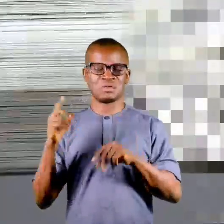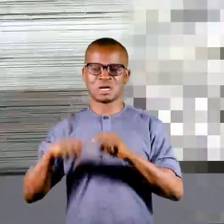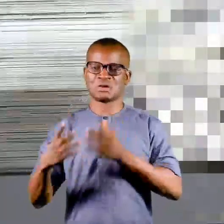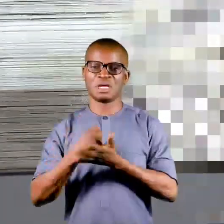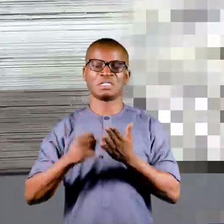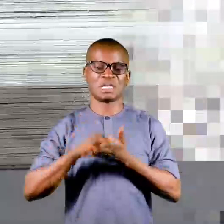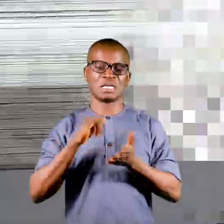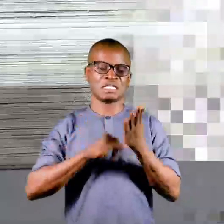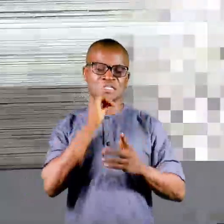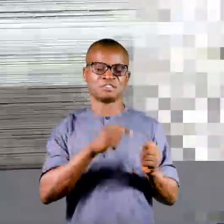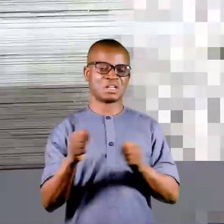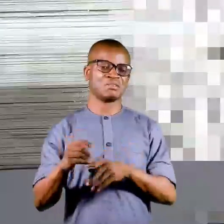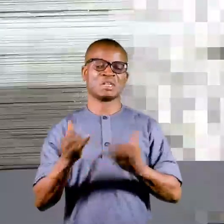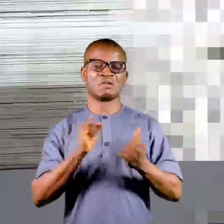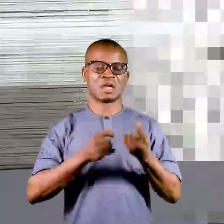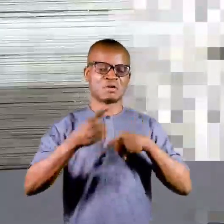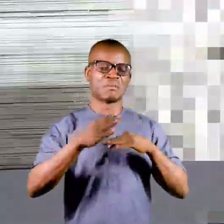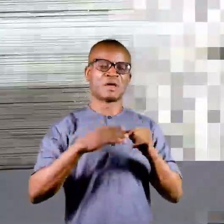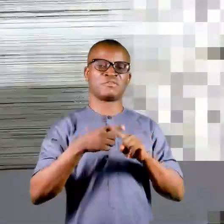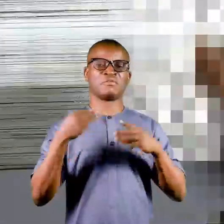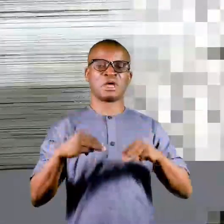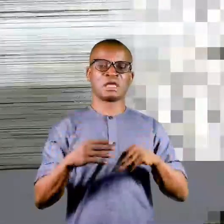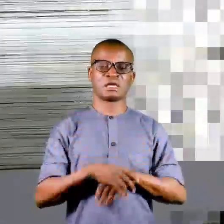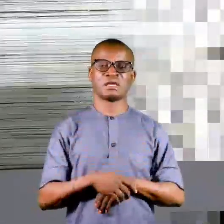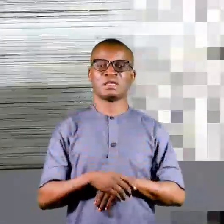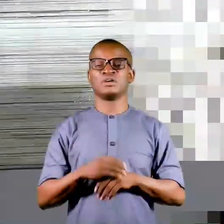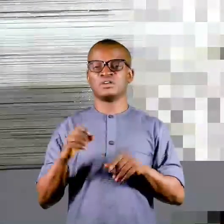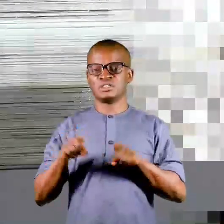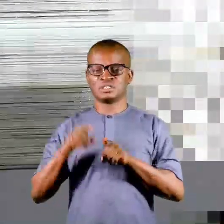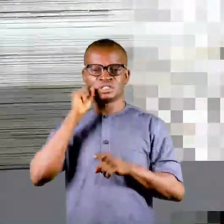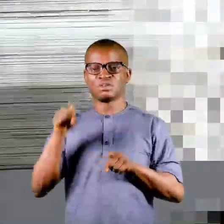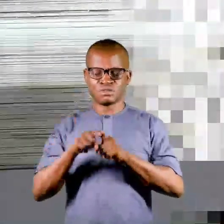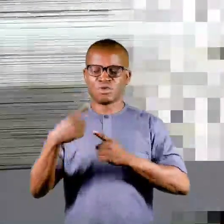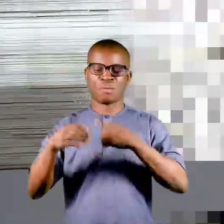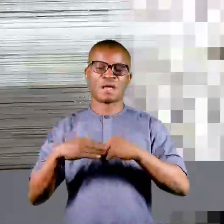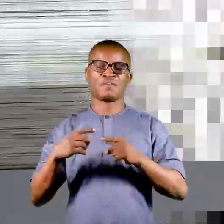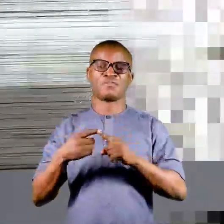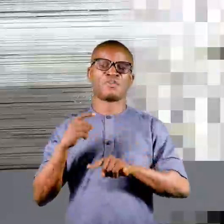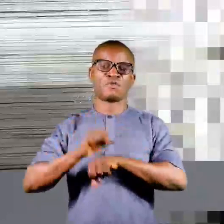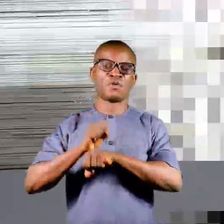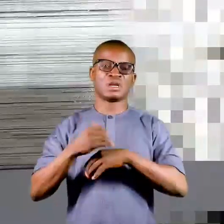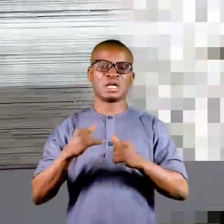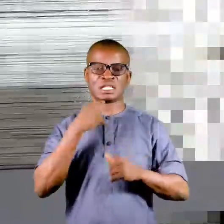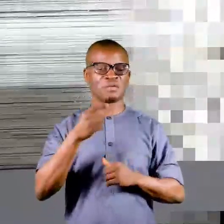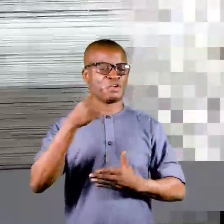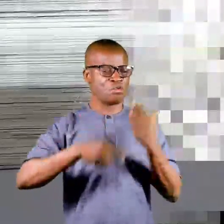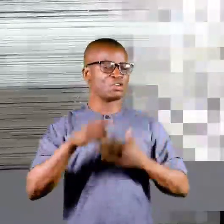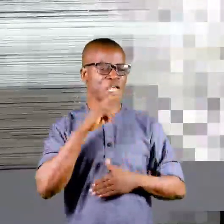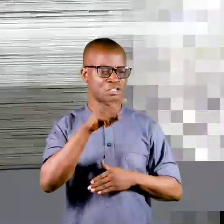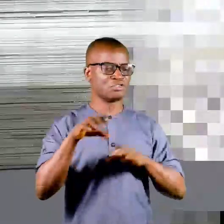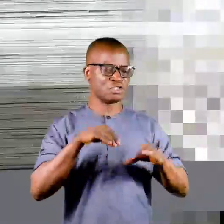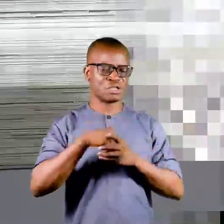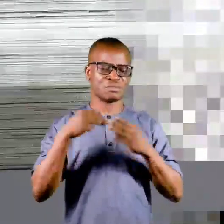everybody is transferred. And I come back from market and she did not come back from work. And I said that, now what am I doing in